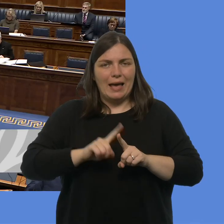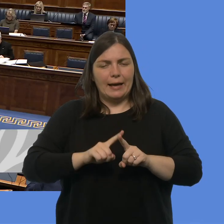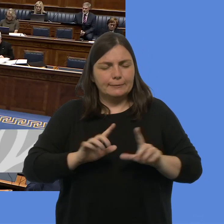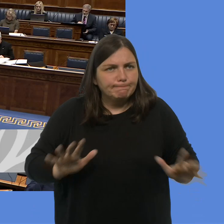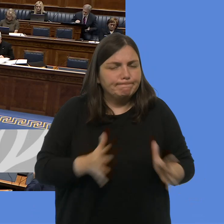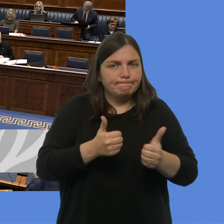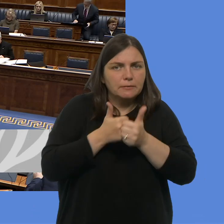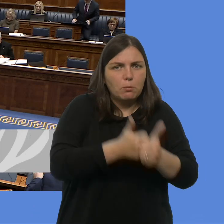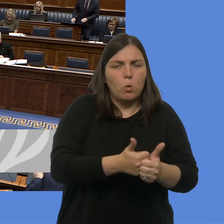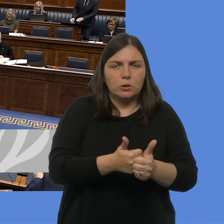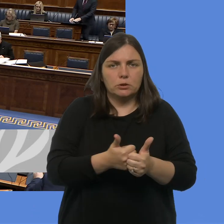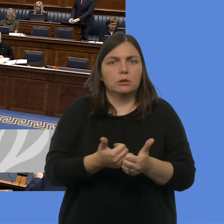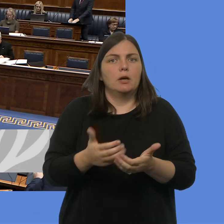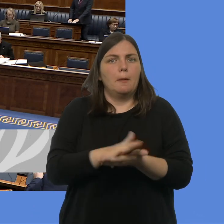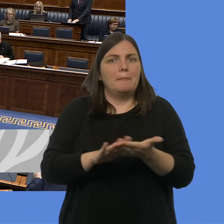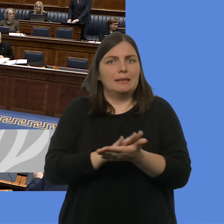Paul Frey.